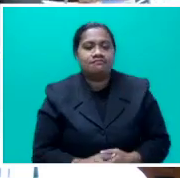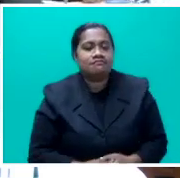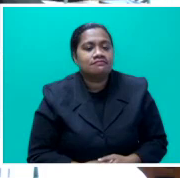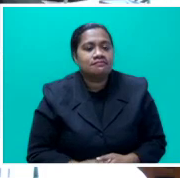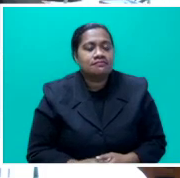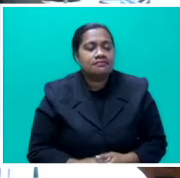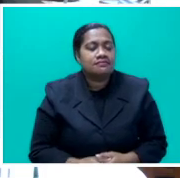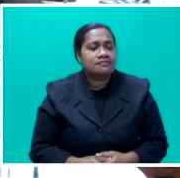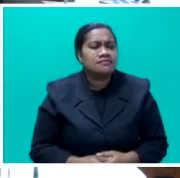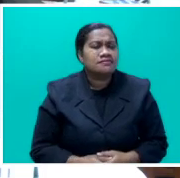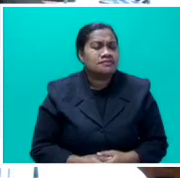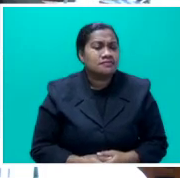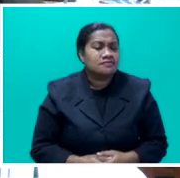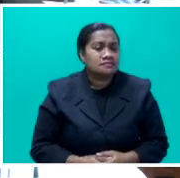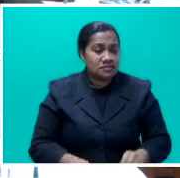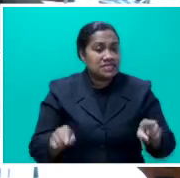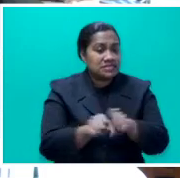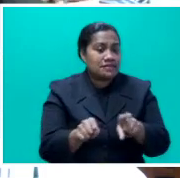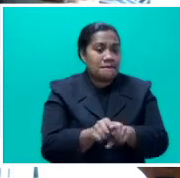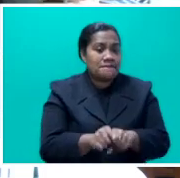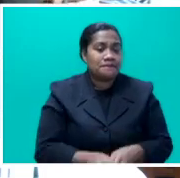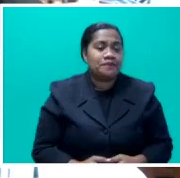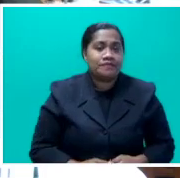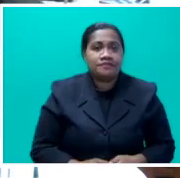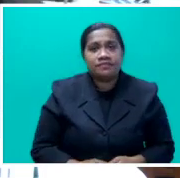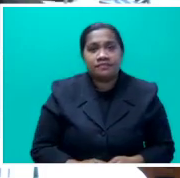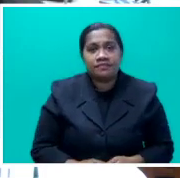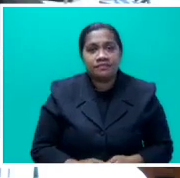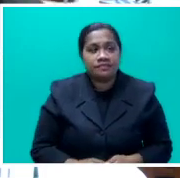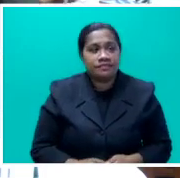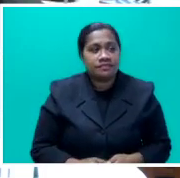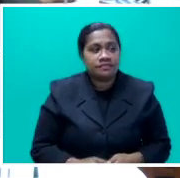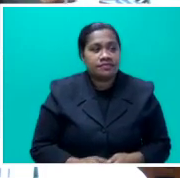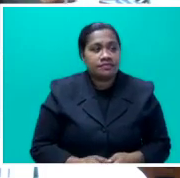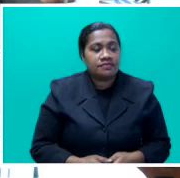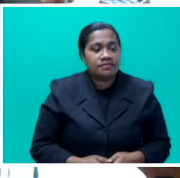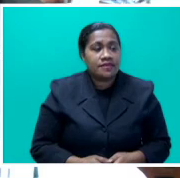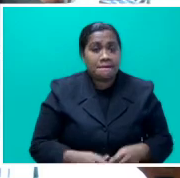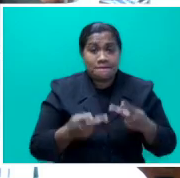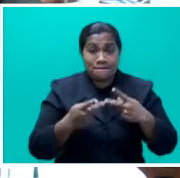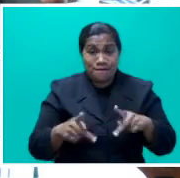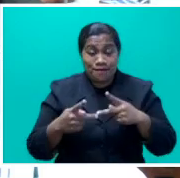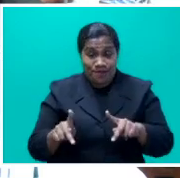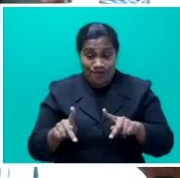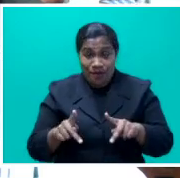in the performance indicators of the Fiji Police Force, and that they have a target to reduce this